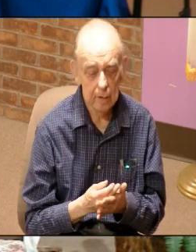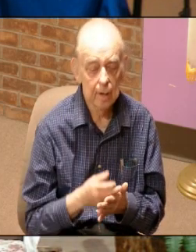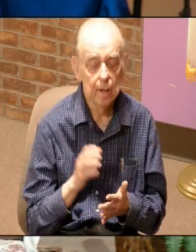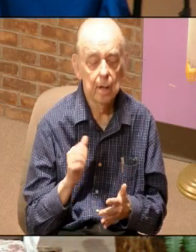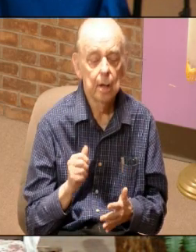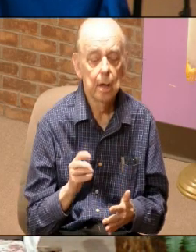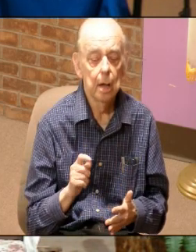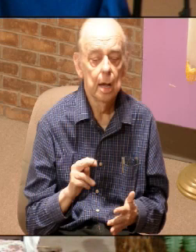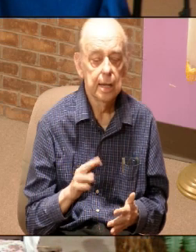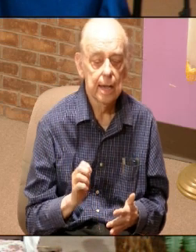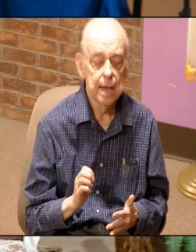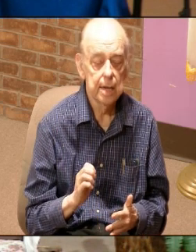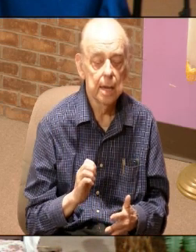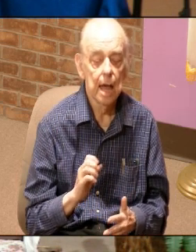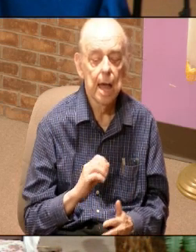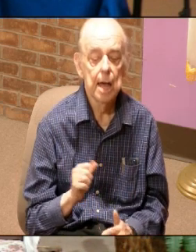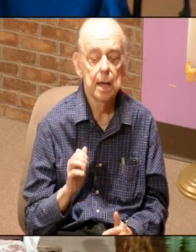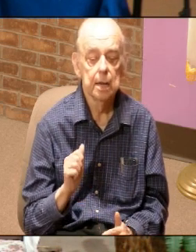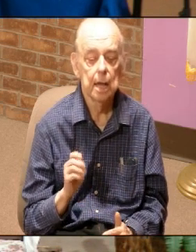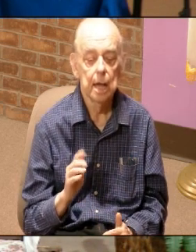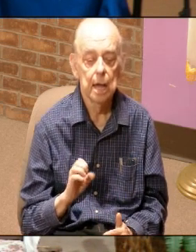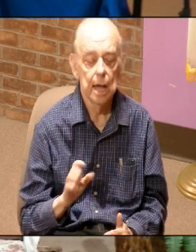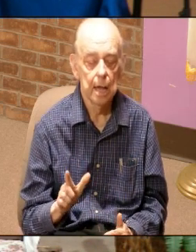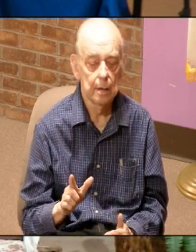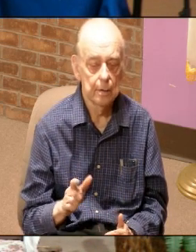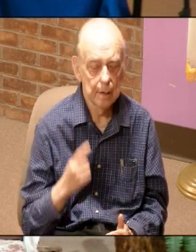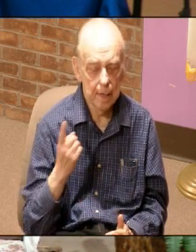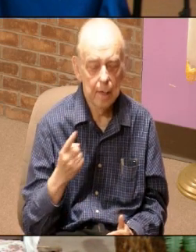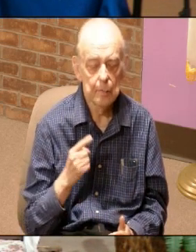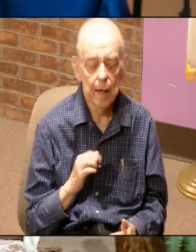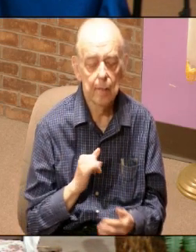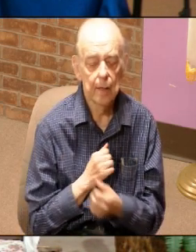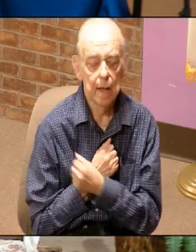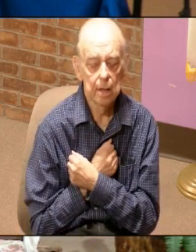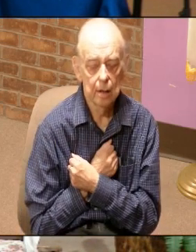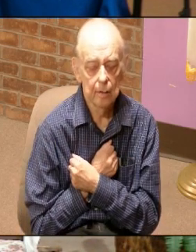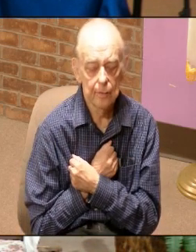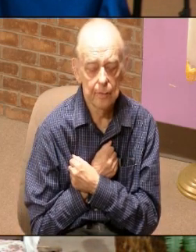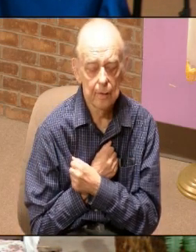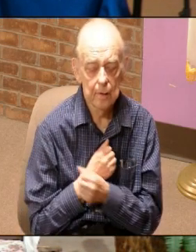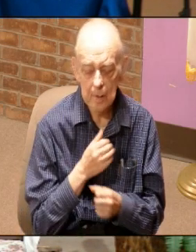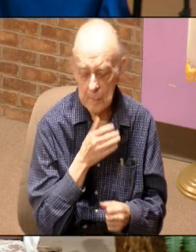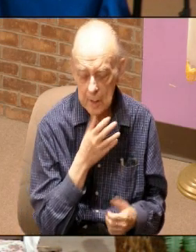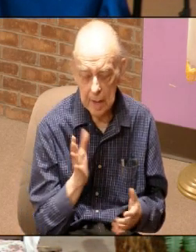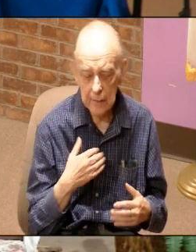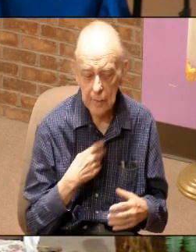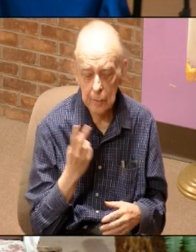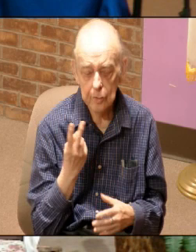Cain and Abel. And you think about the love that that mother had for both of those children.